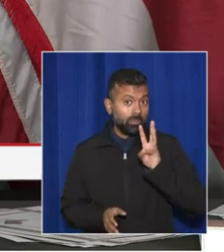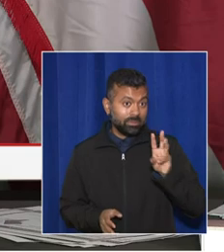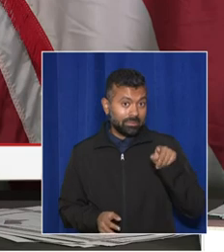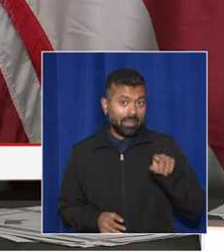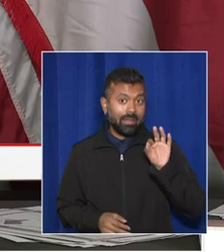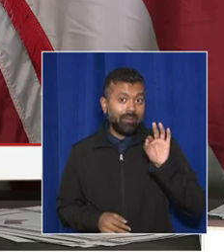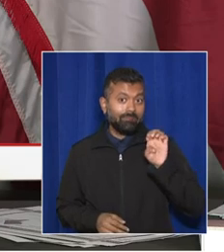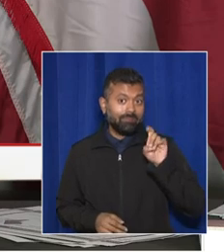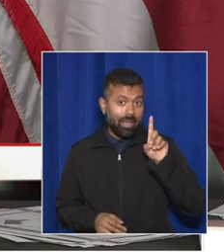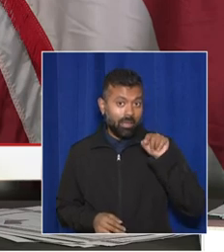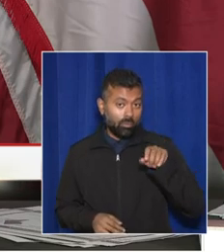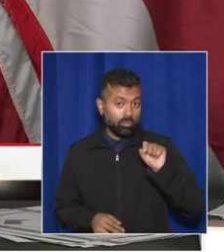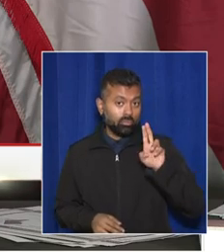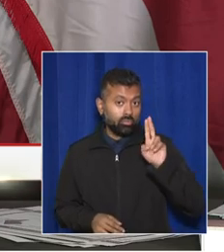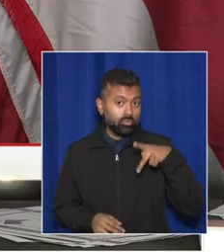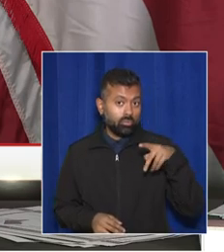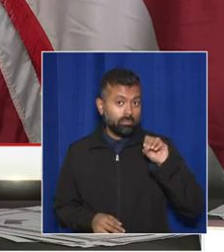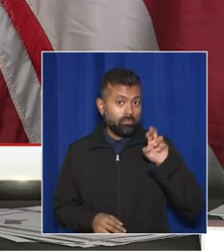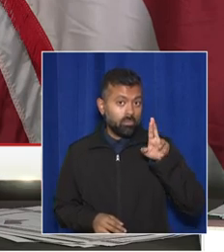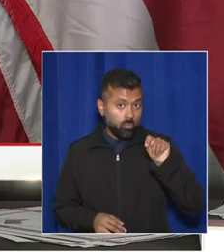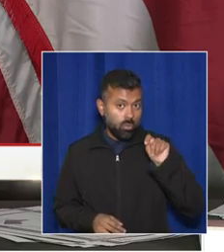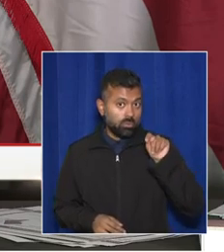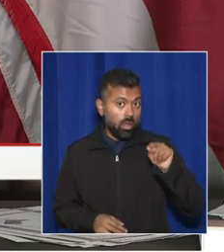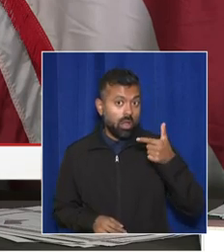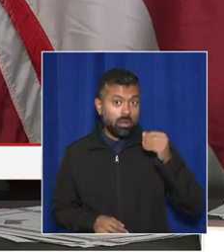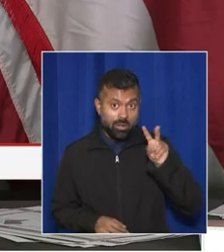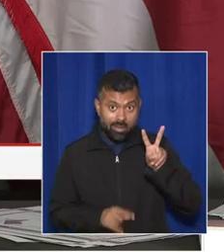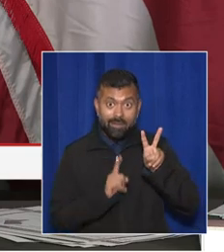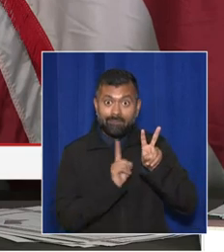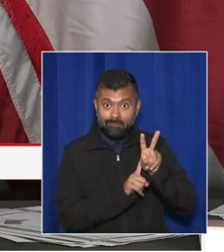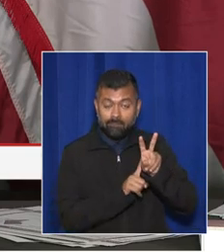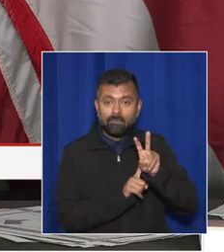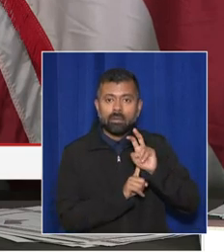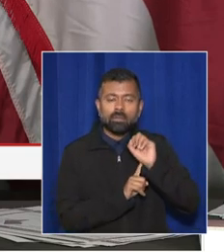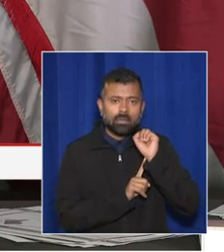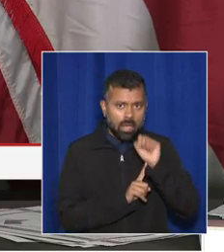combined wage claim. So I want to encourage you to visit